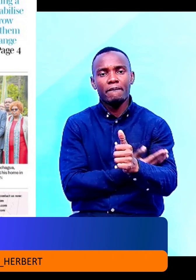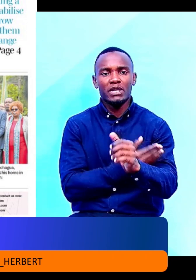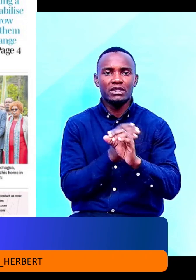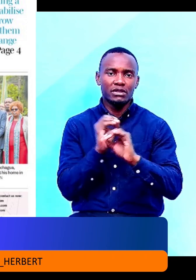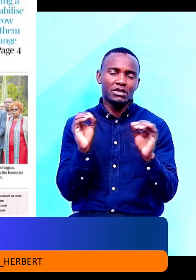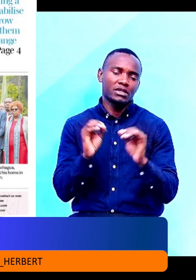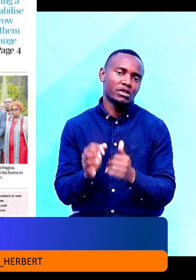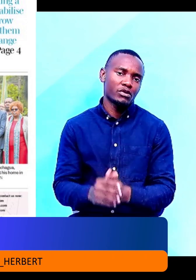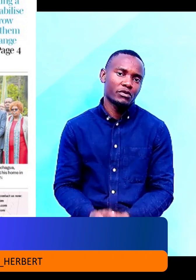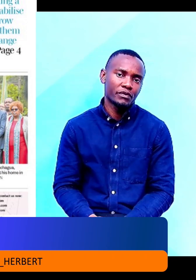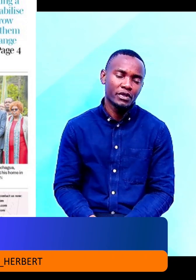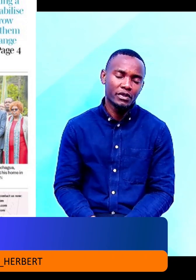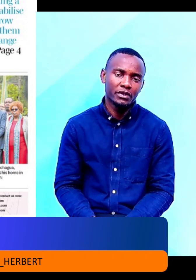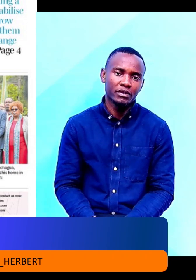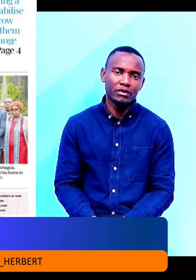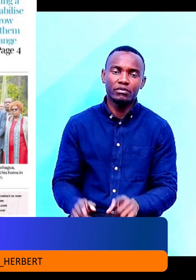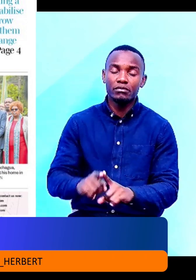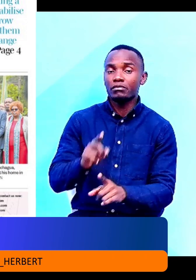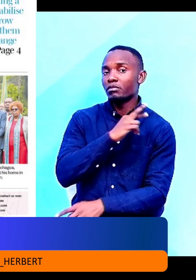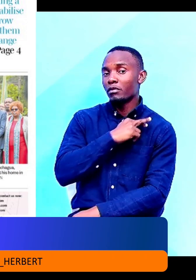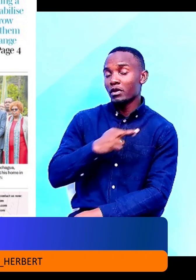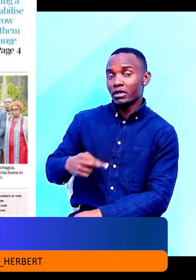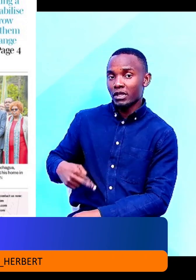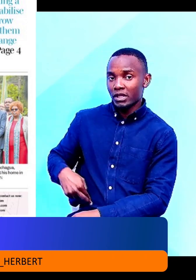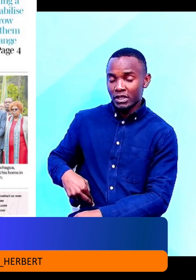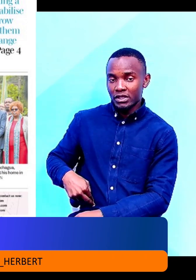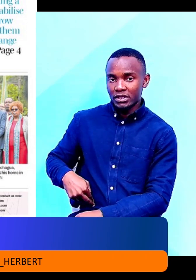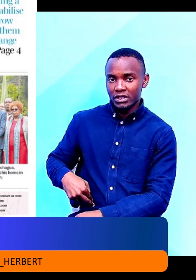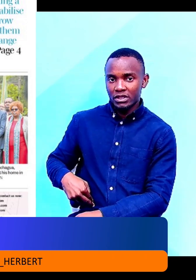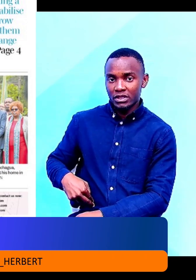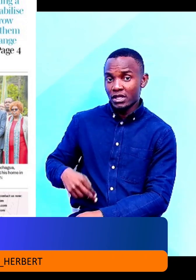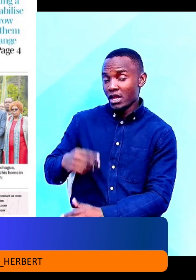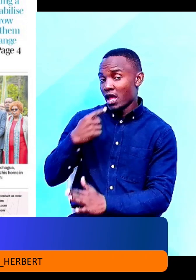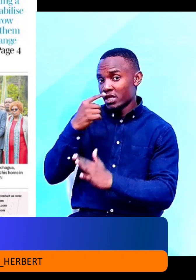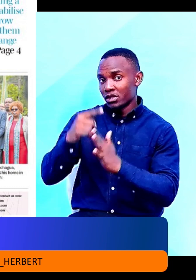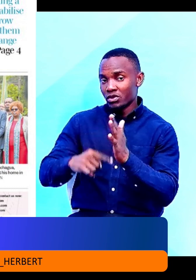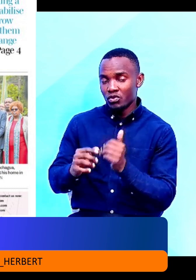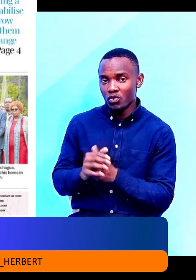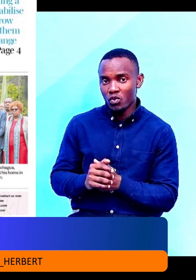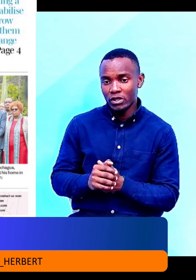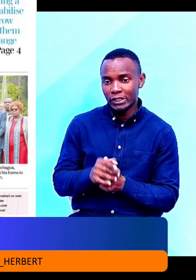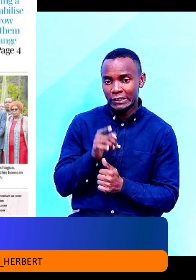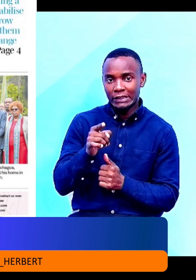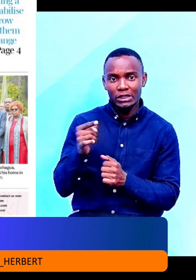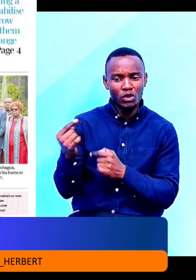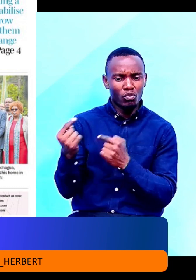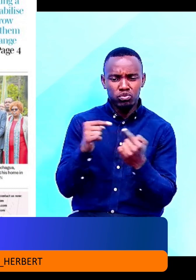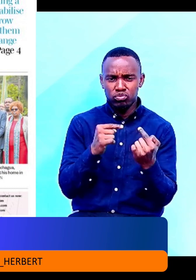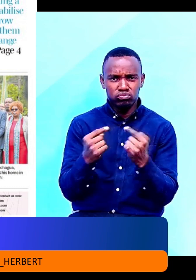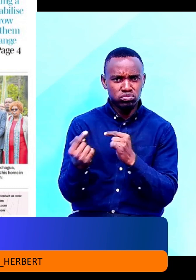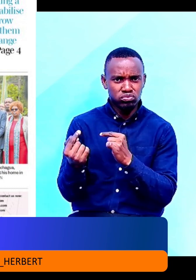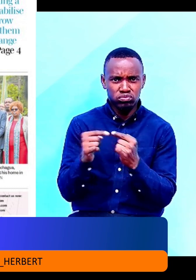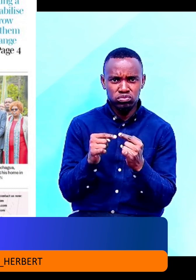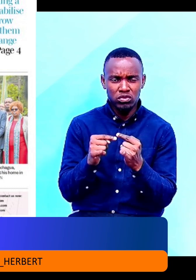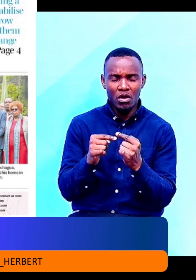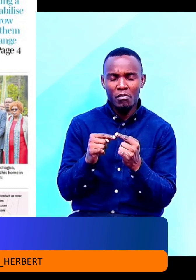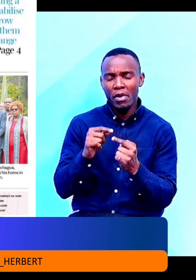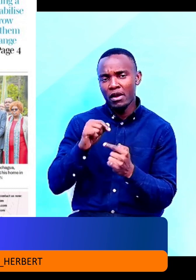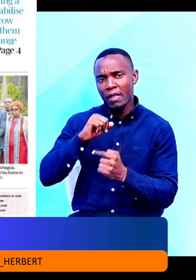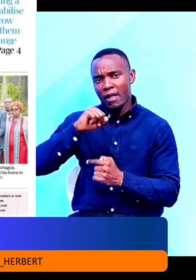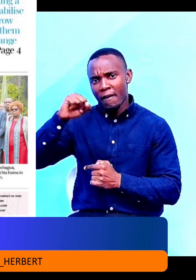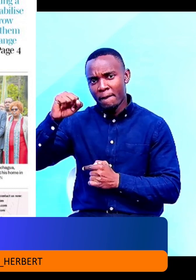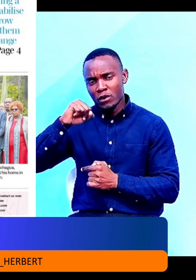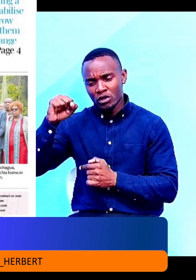Inter-Religious Council of Kenya, the fight by the dominant political elite to acquire, protect, and